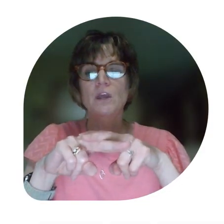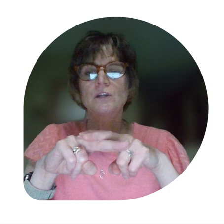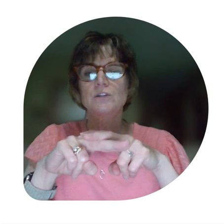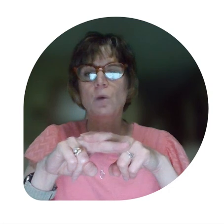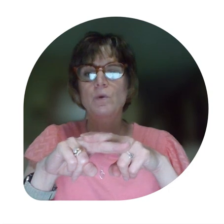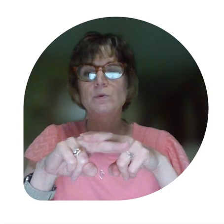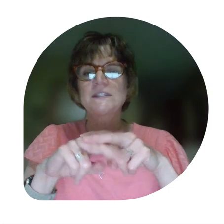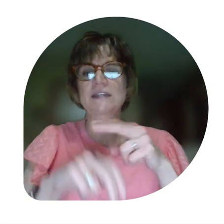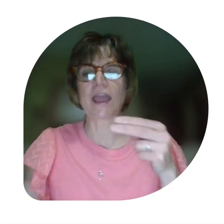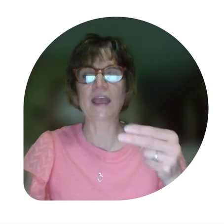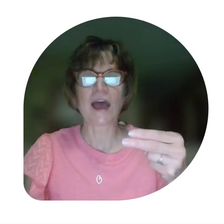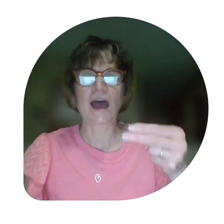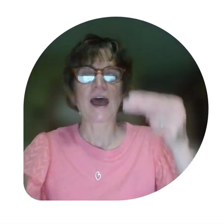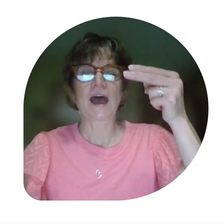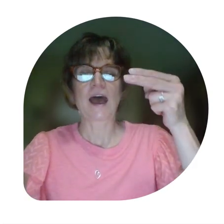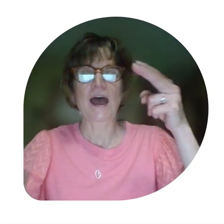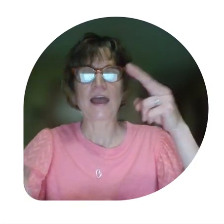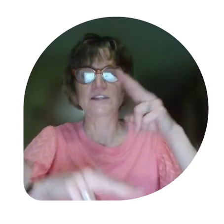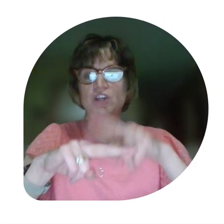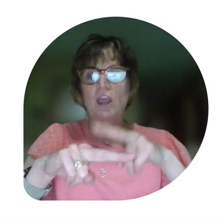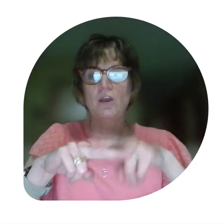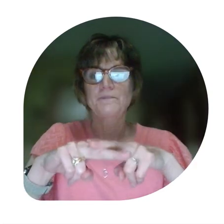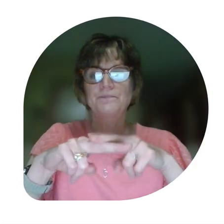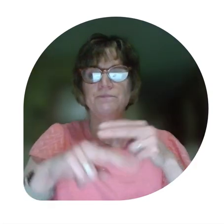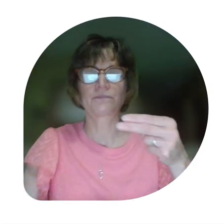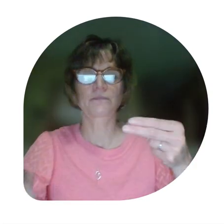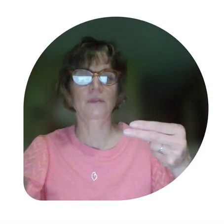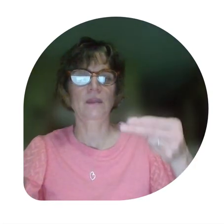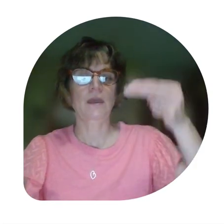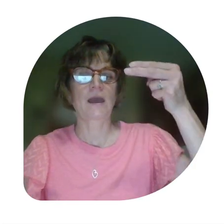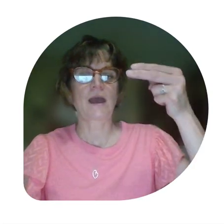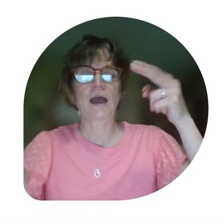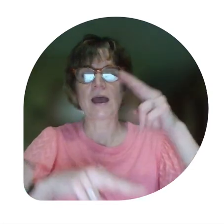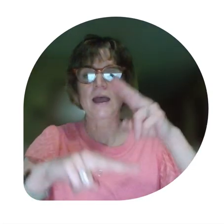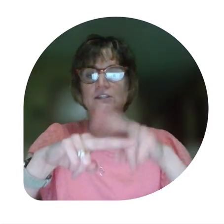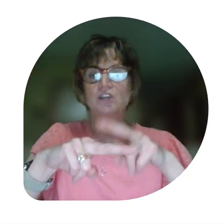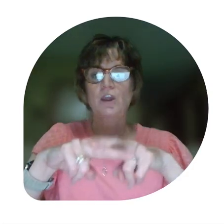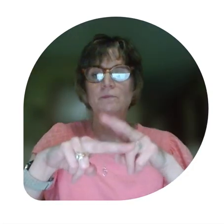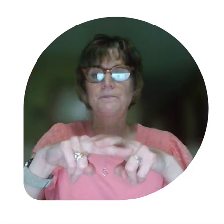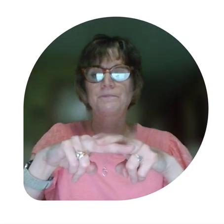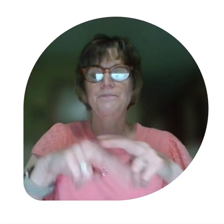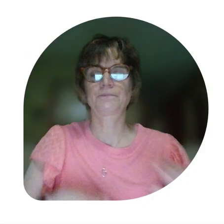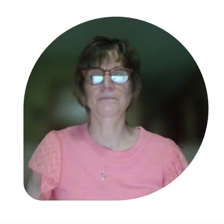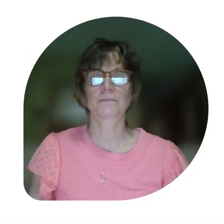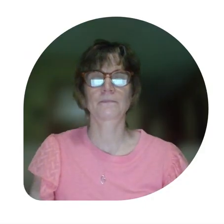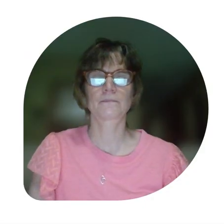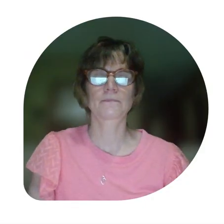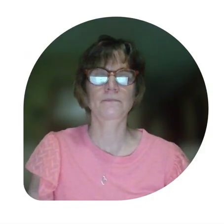Chair. So we would say high chair. High chair.